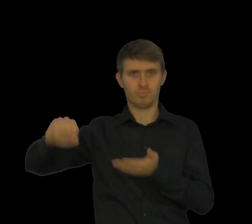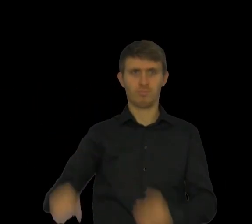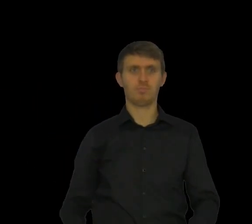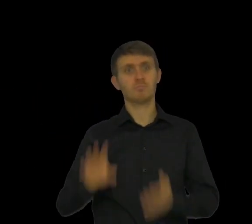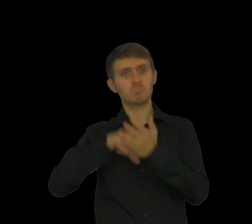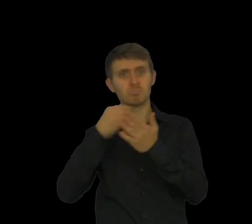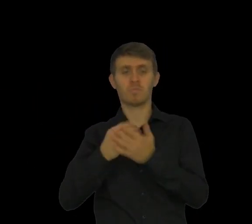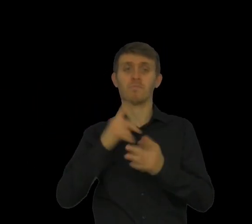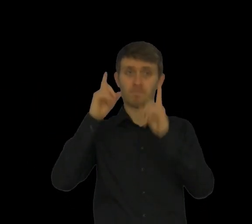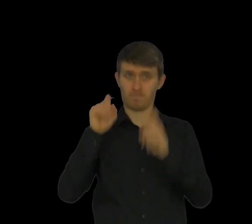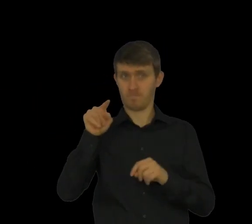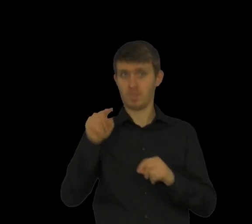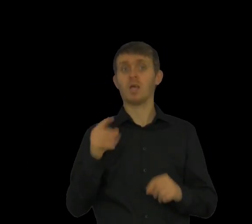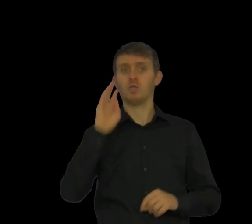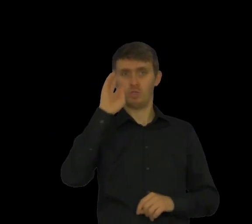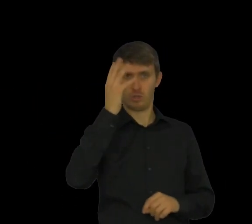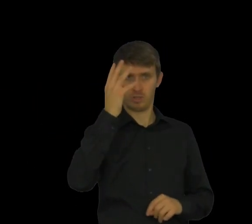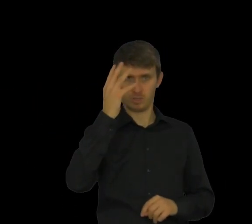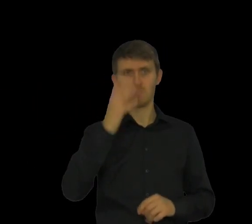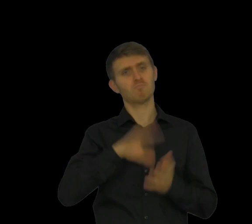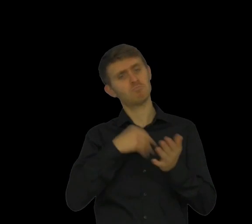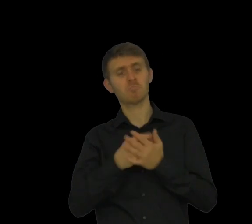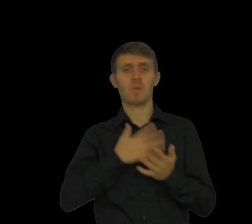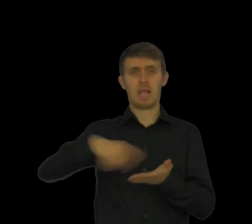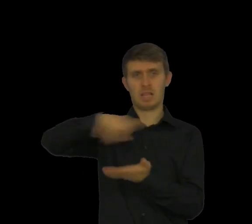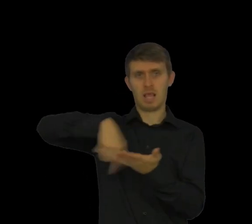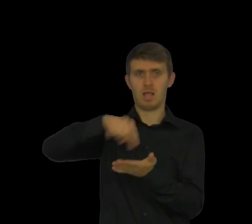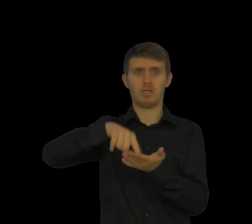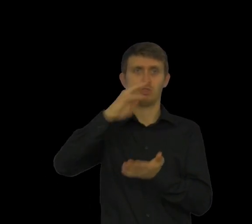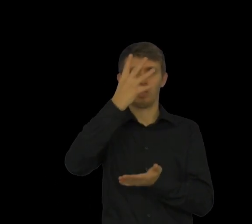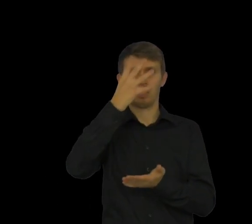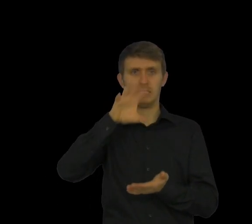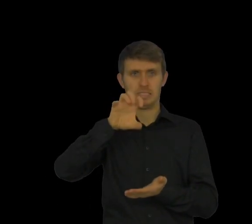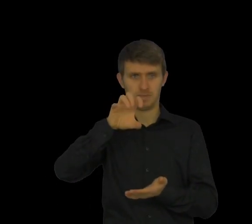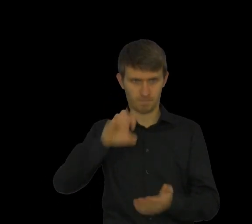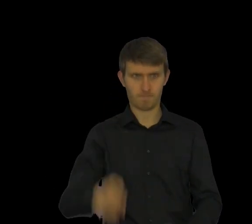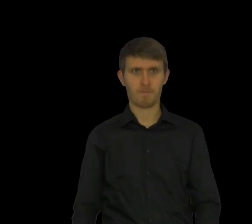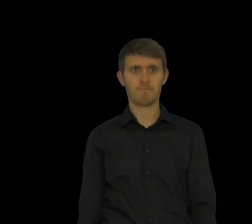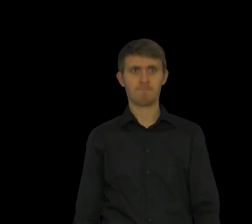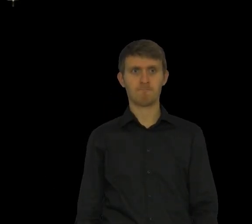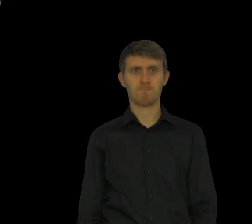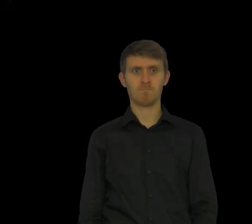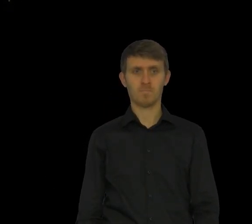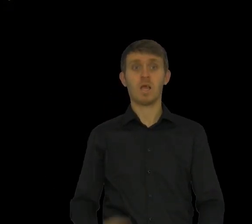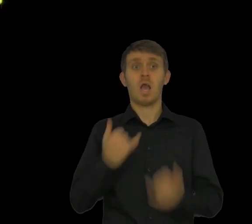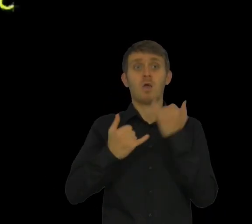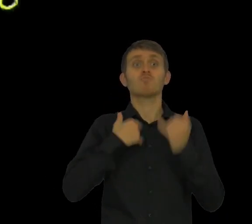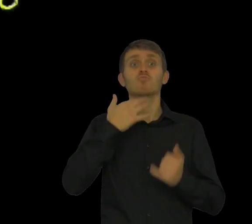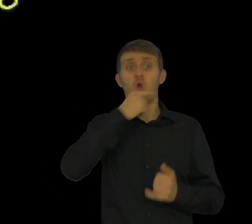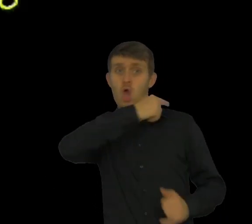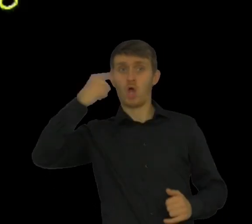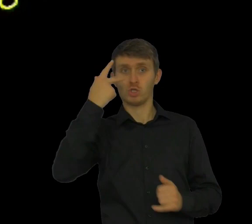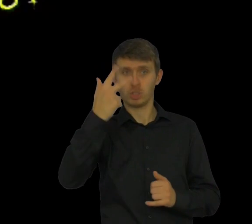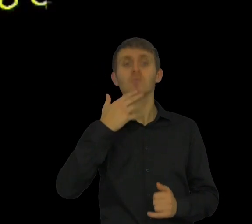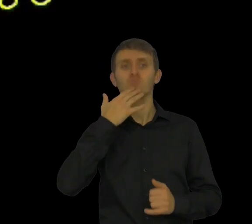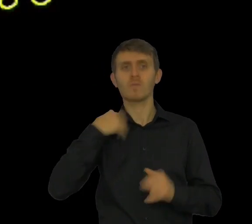taking away so this example if I started with four lemons let's say I had